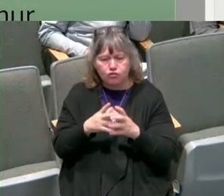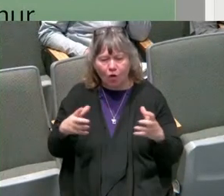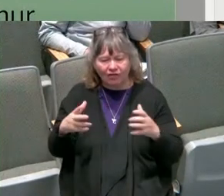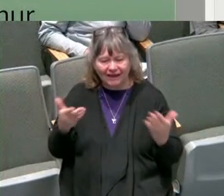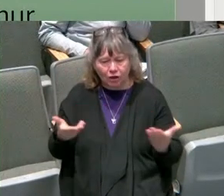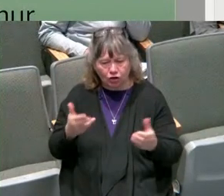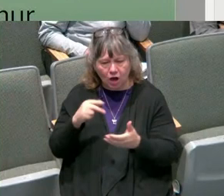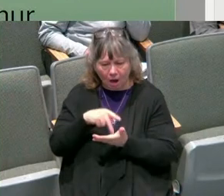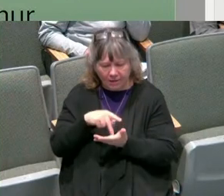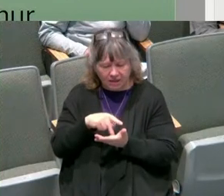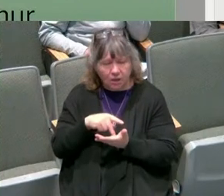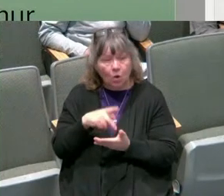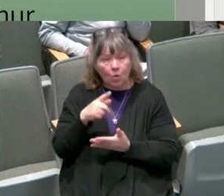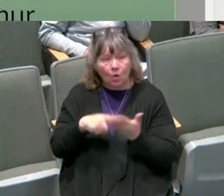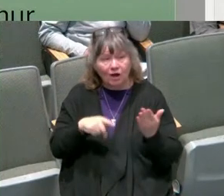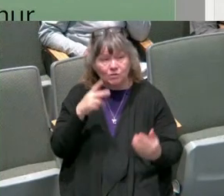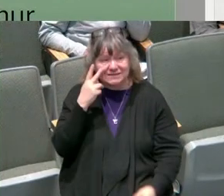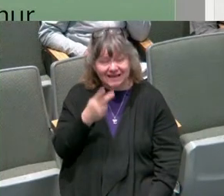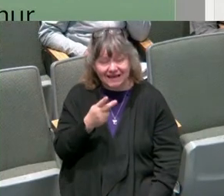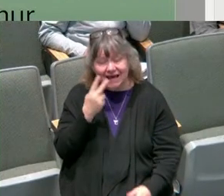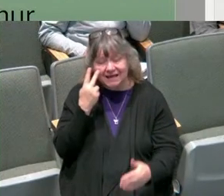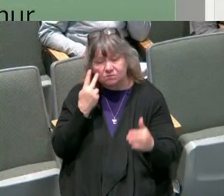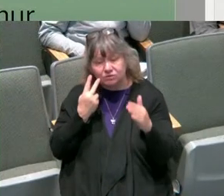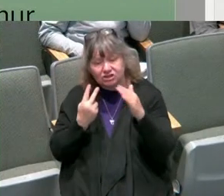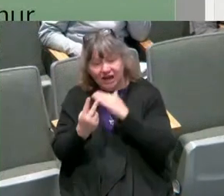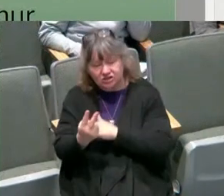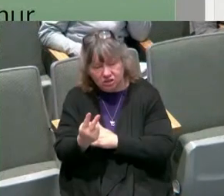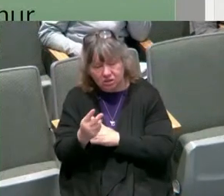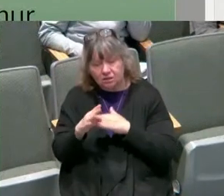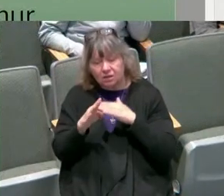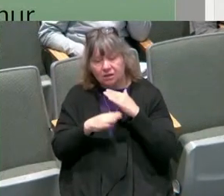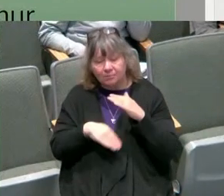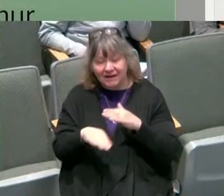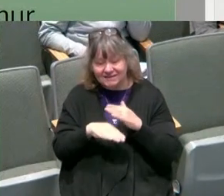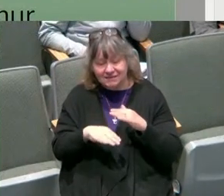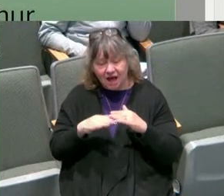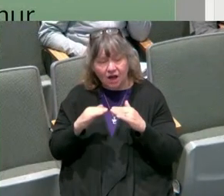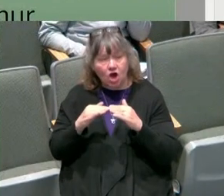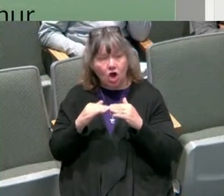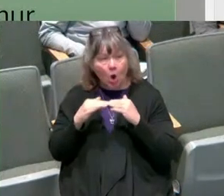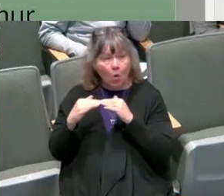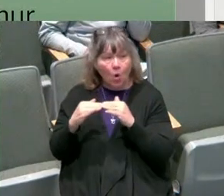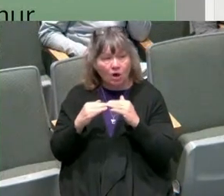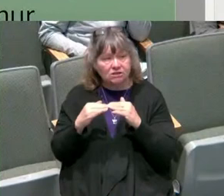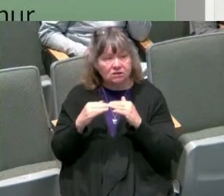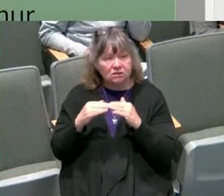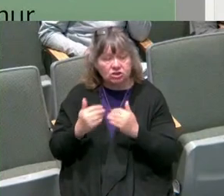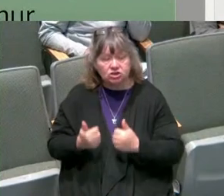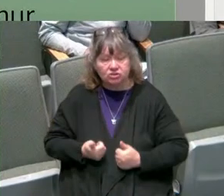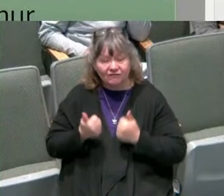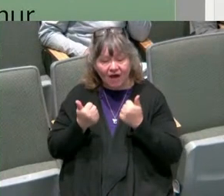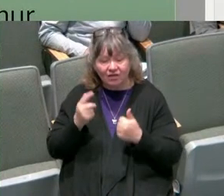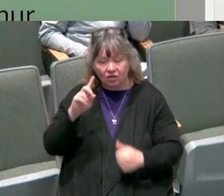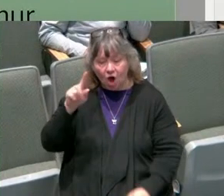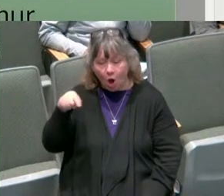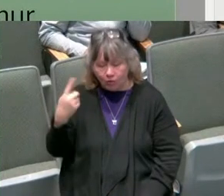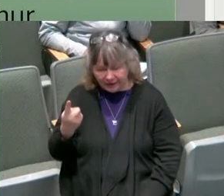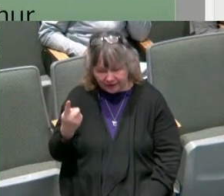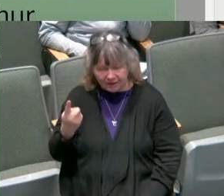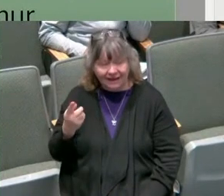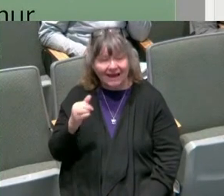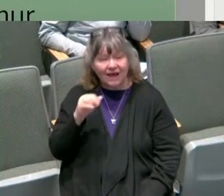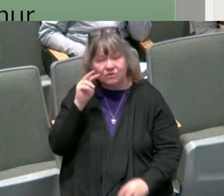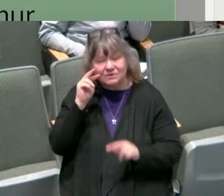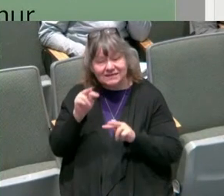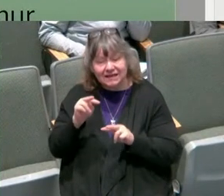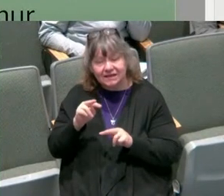what you are seeing is a projection based on cohort survival only if you look at the